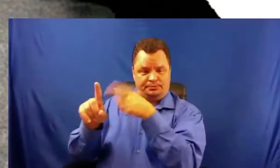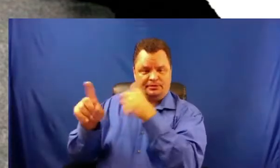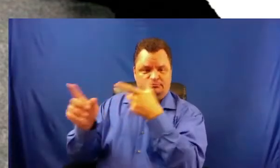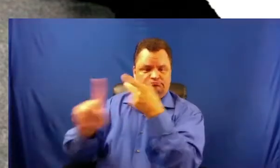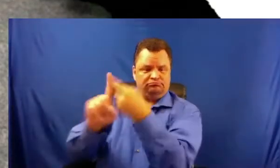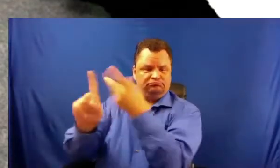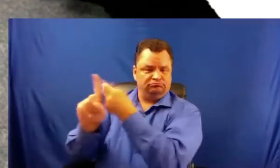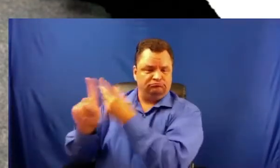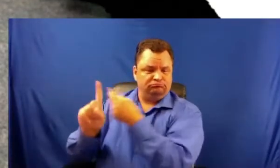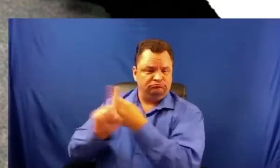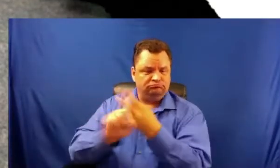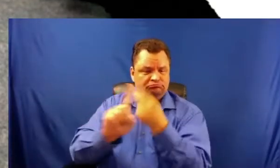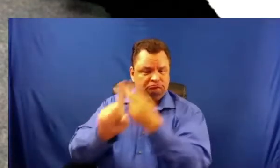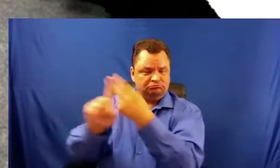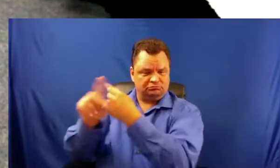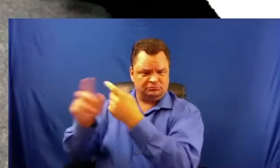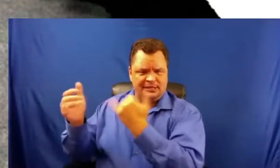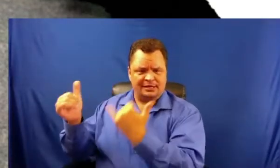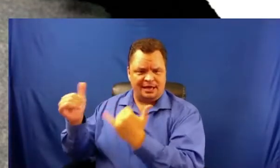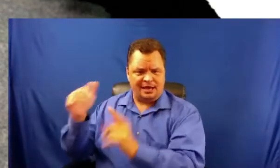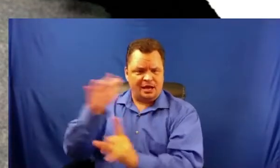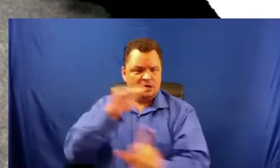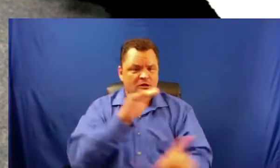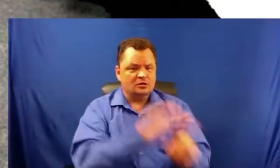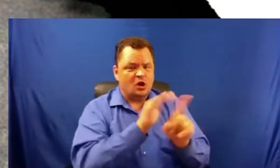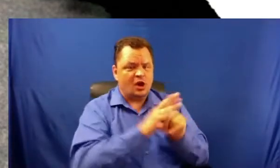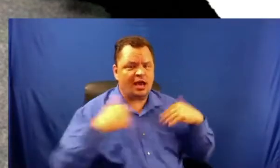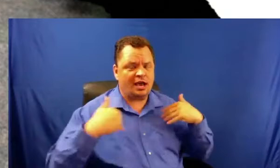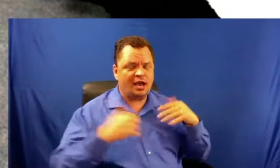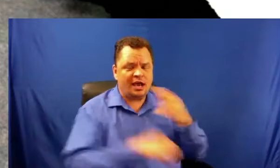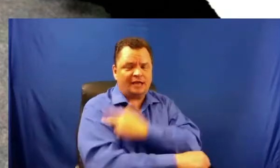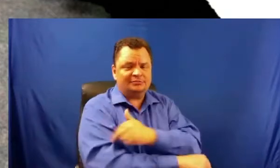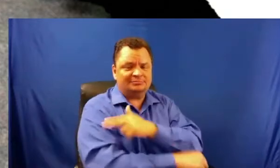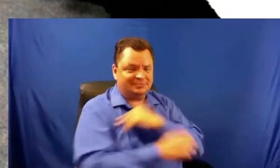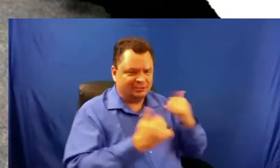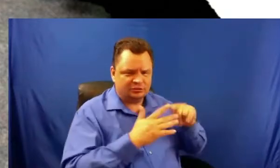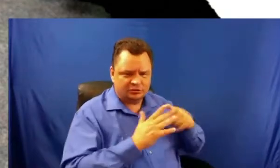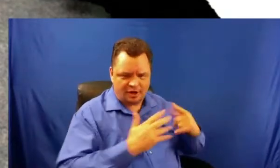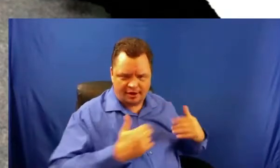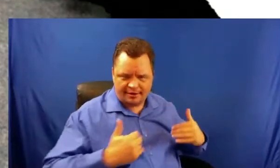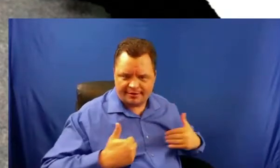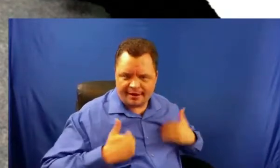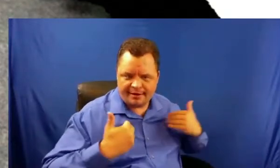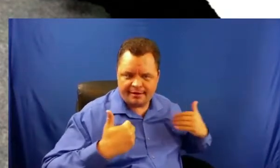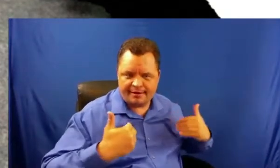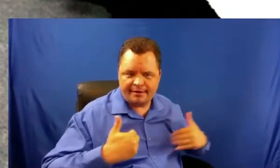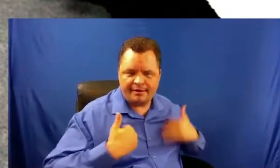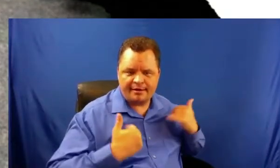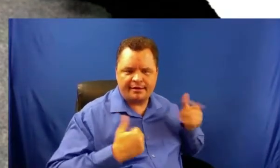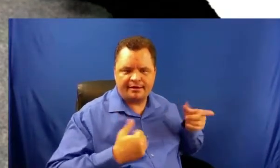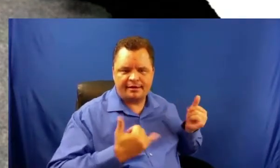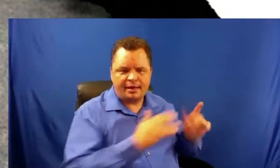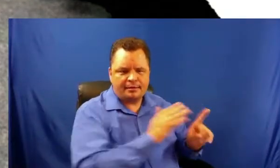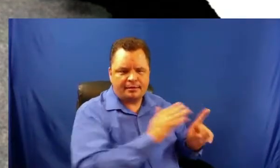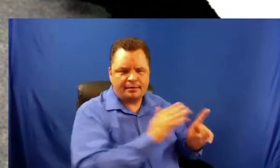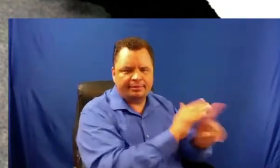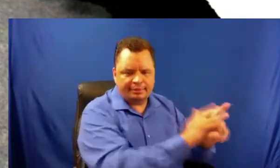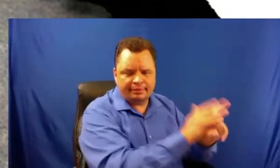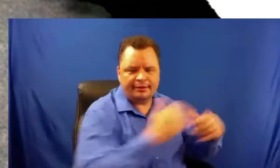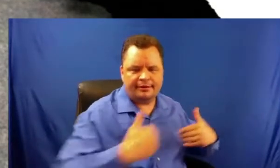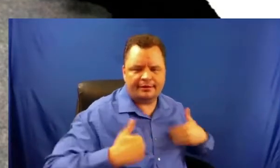represented within the hospitalization population by a dramatic amount. So the average ages of hospitalizations and those that do show up in the